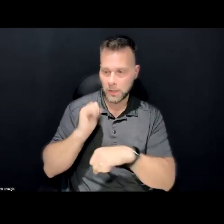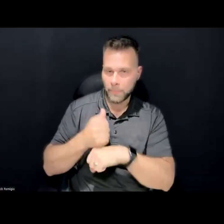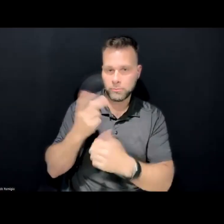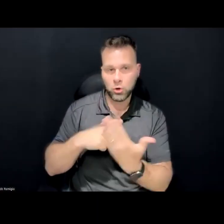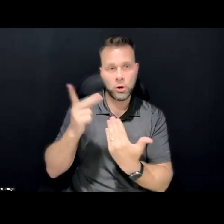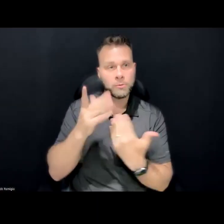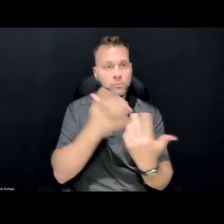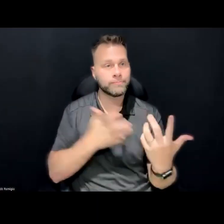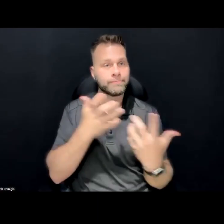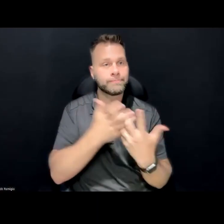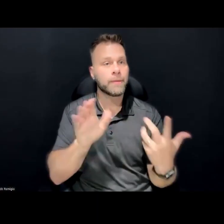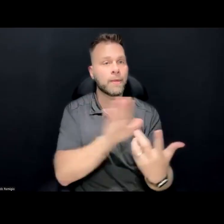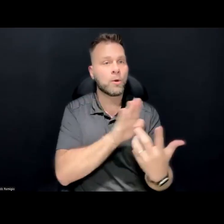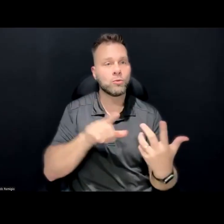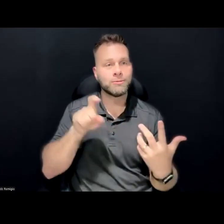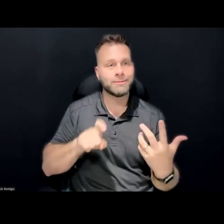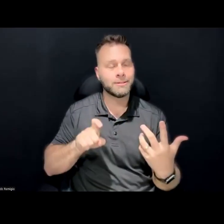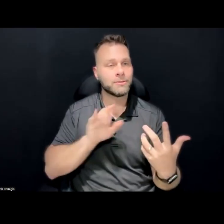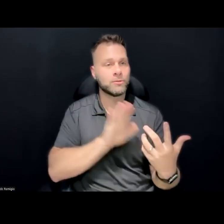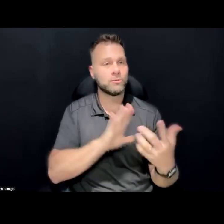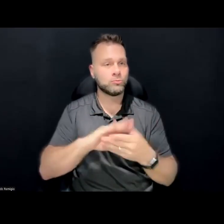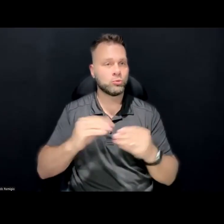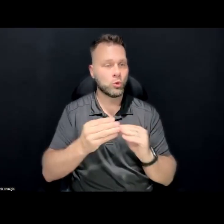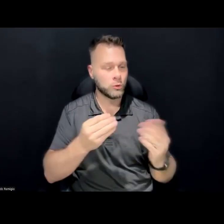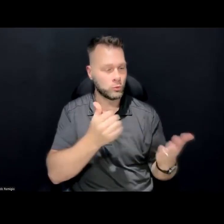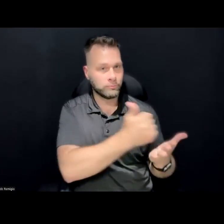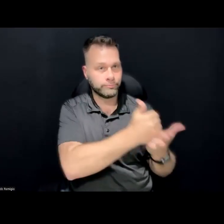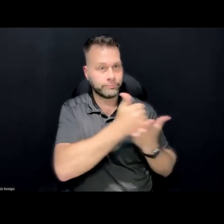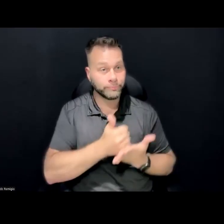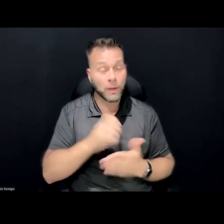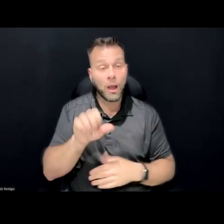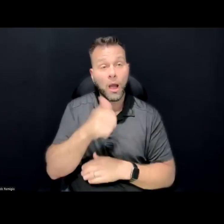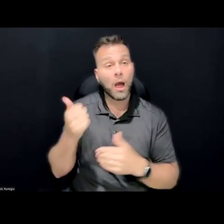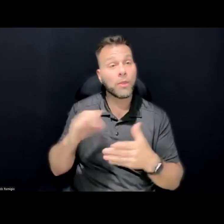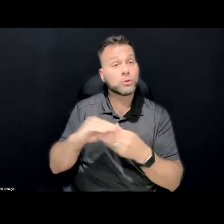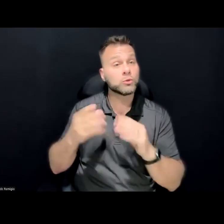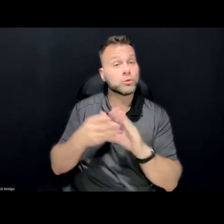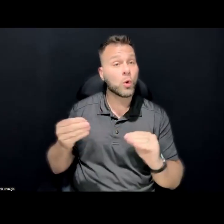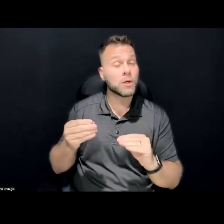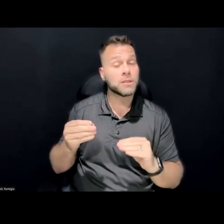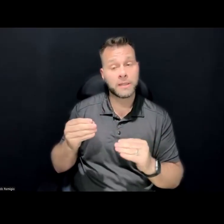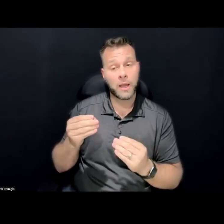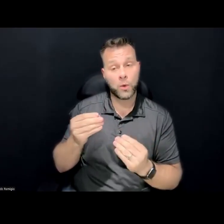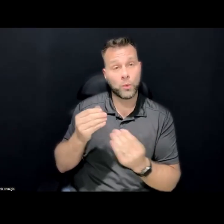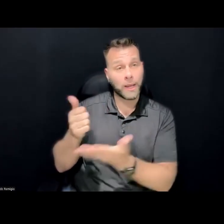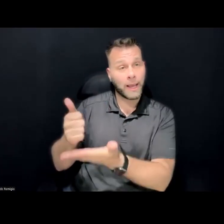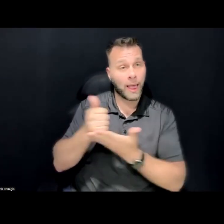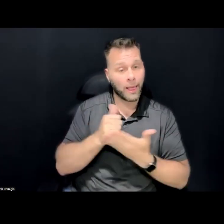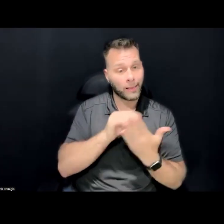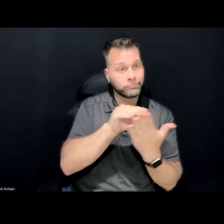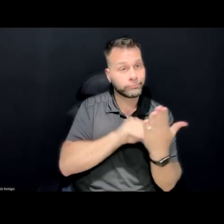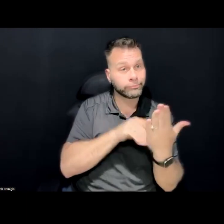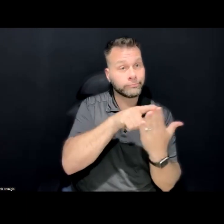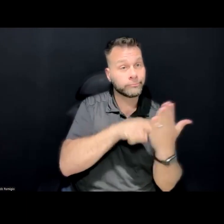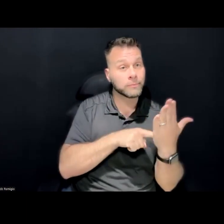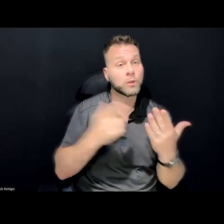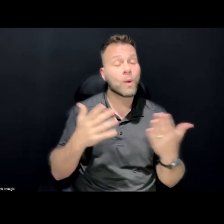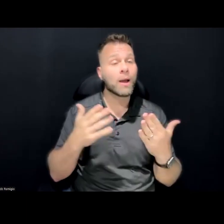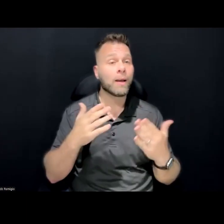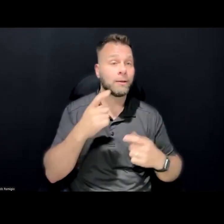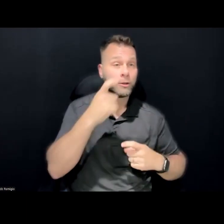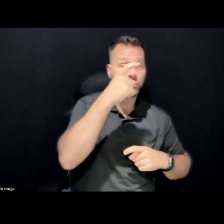have here. Another stories that we utilize quite a bit is the mental health and trauma. So